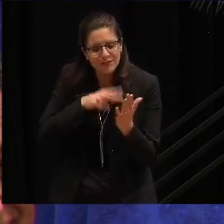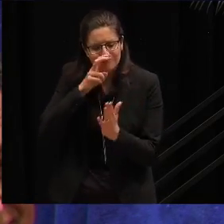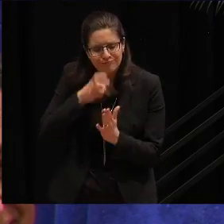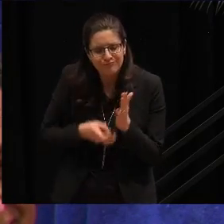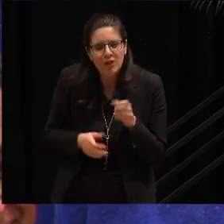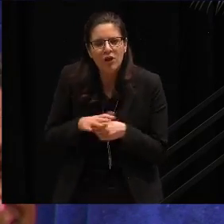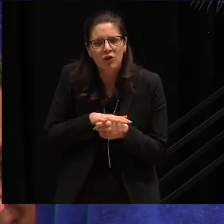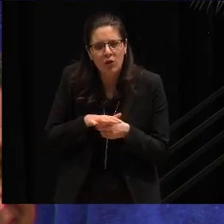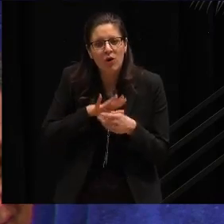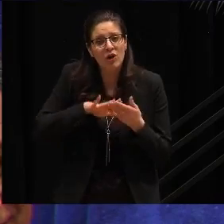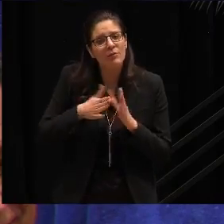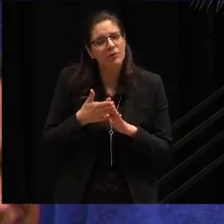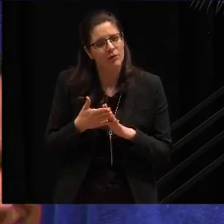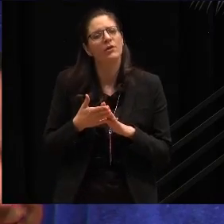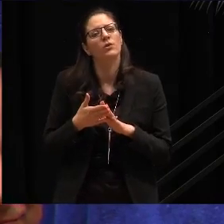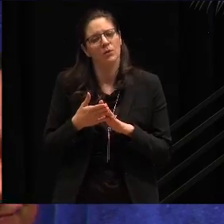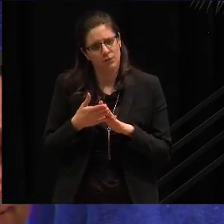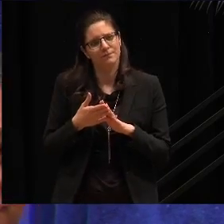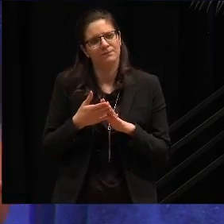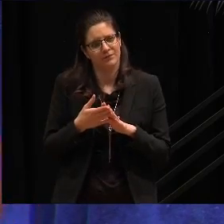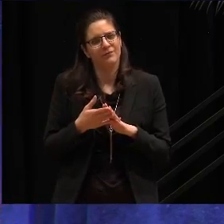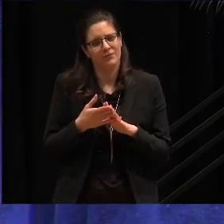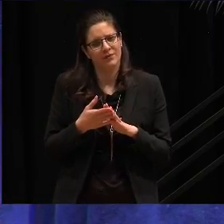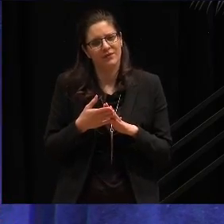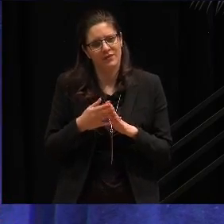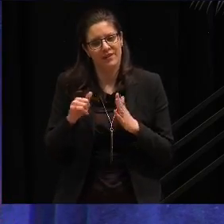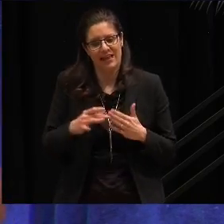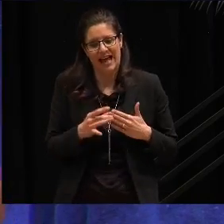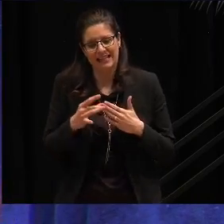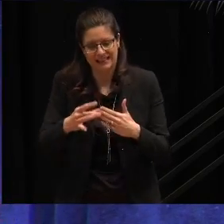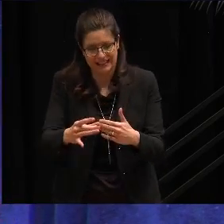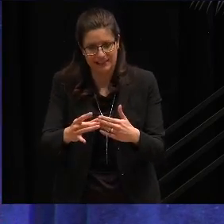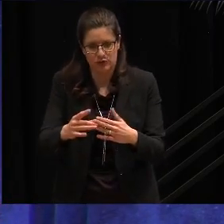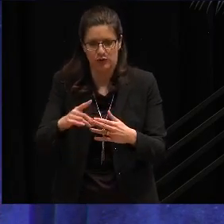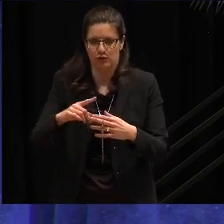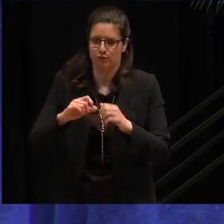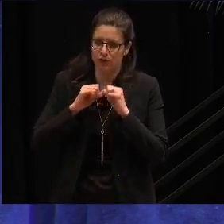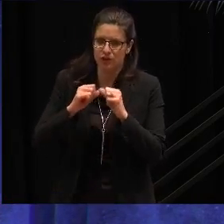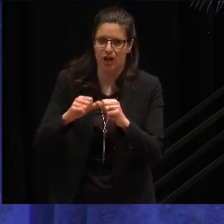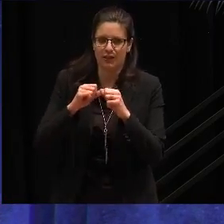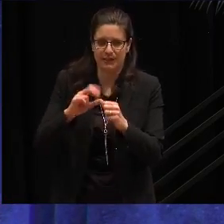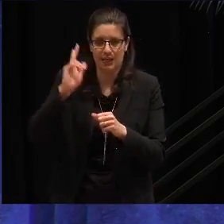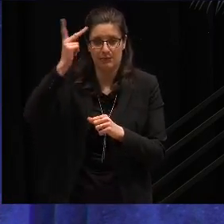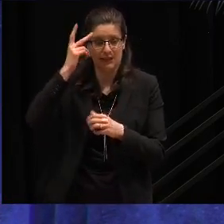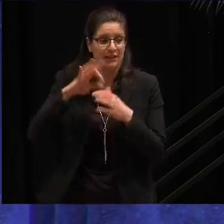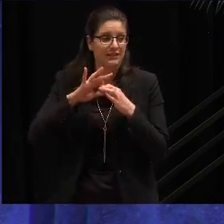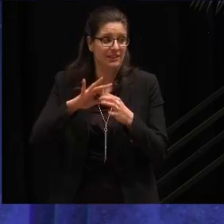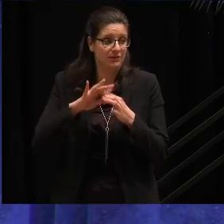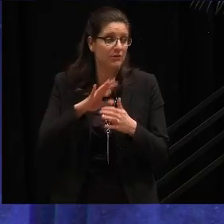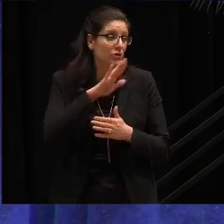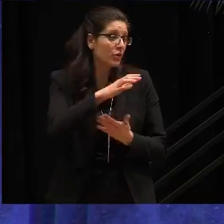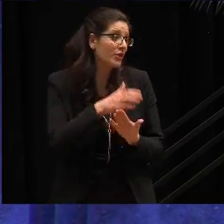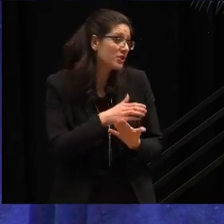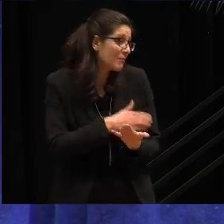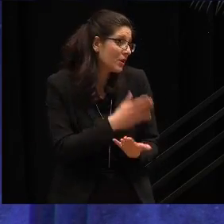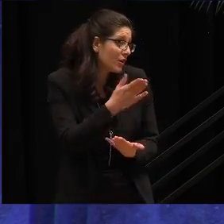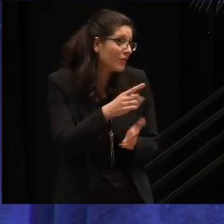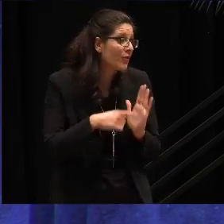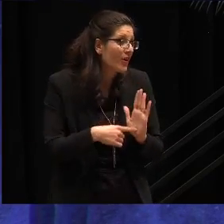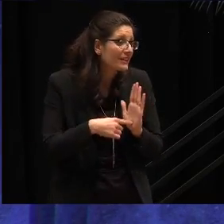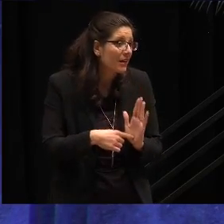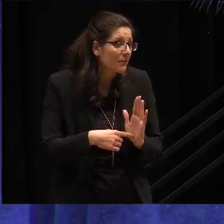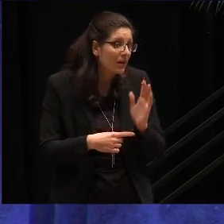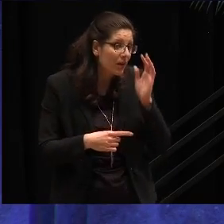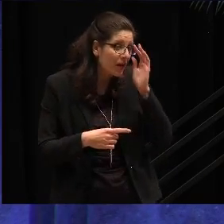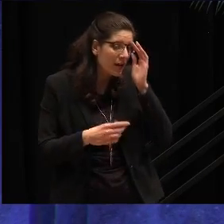local community is really what we see leads to long-standing political engagement. So if your chapter, for example, right, you're going to have